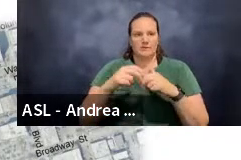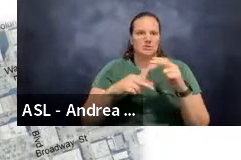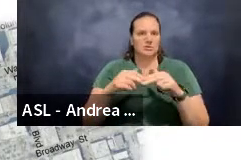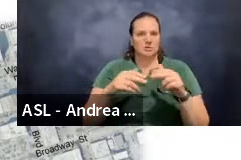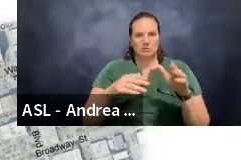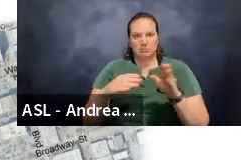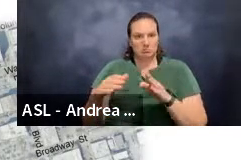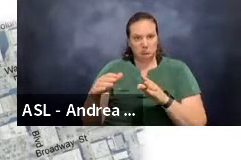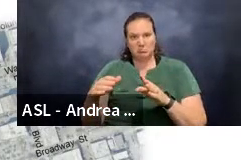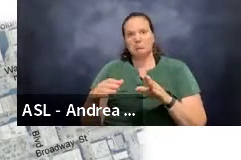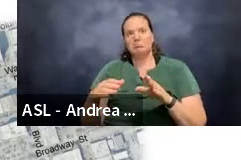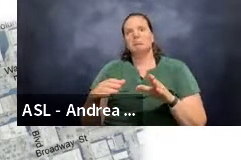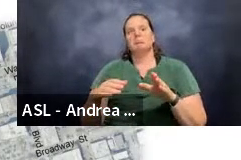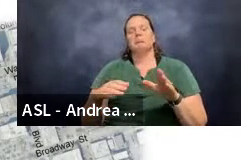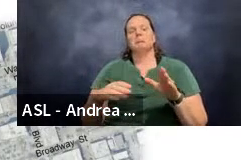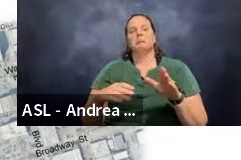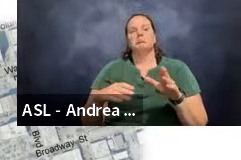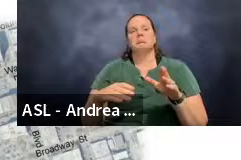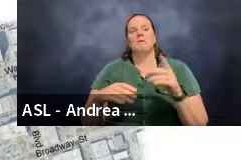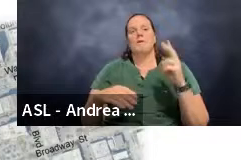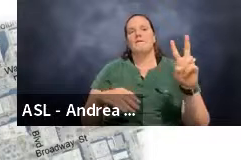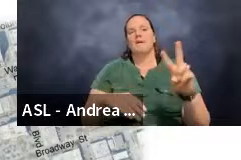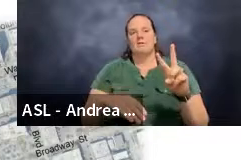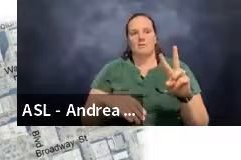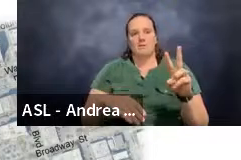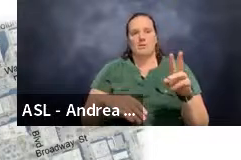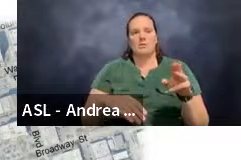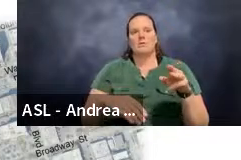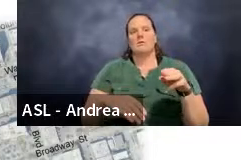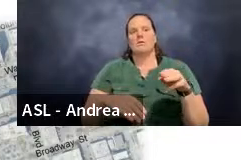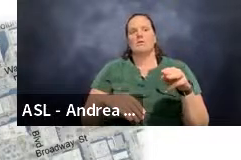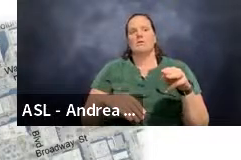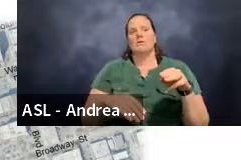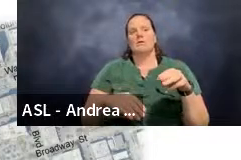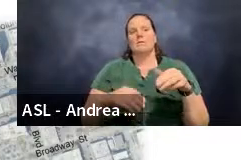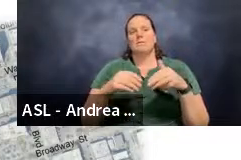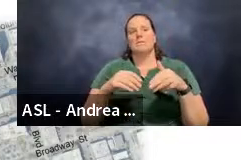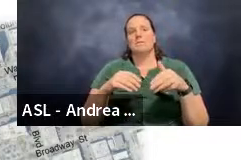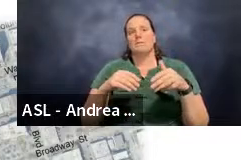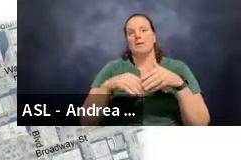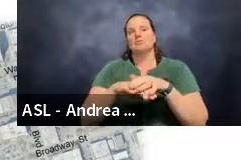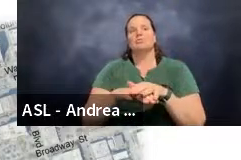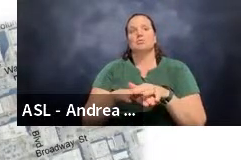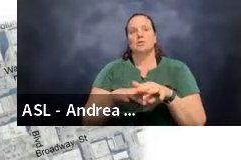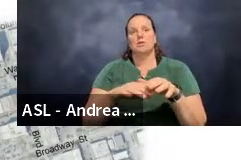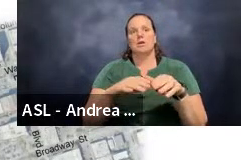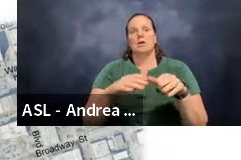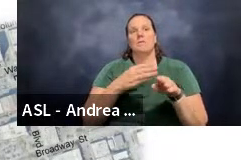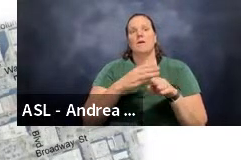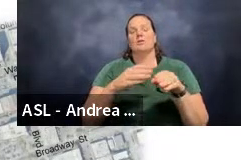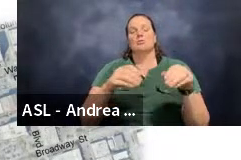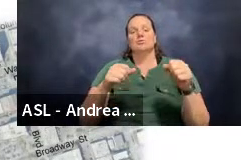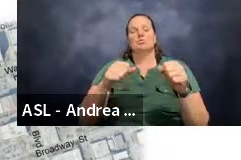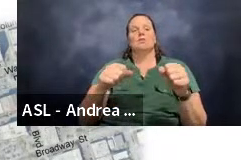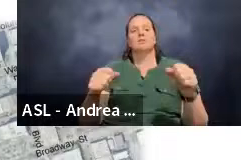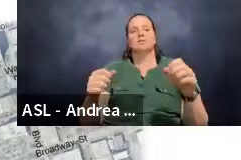for Vancouver, the Main Street extension, as well as tying into Columbia Street and Columbia